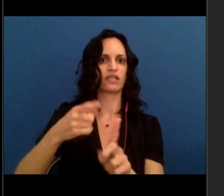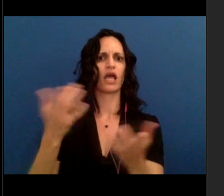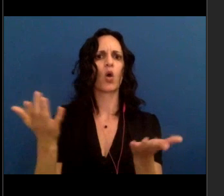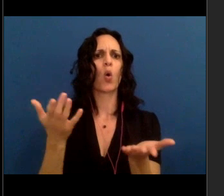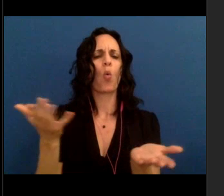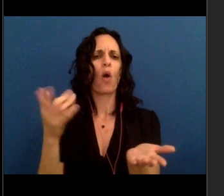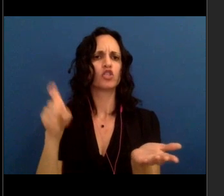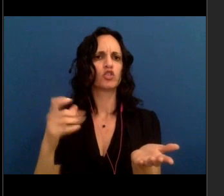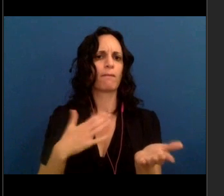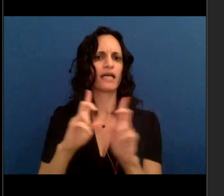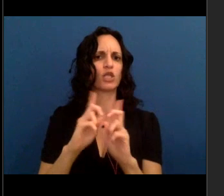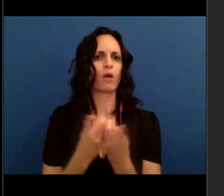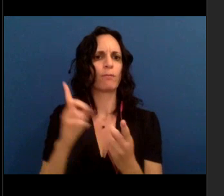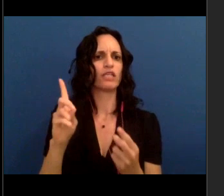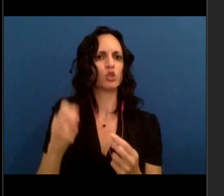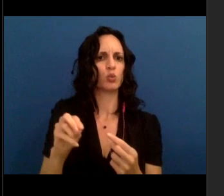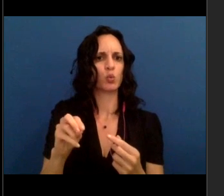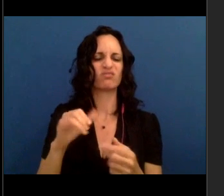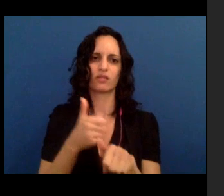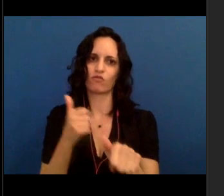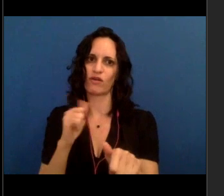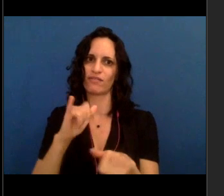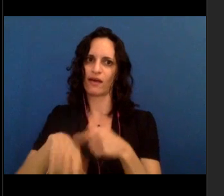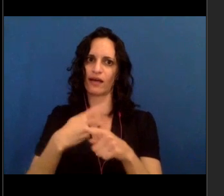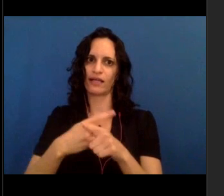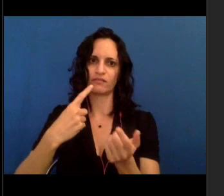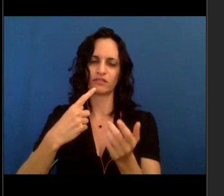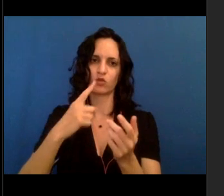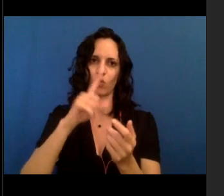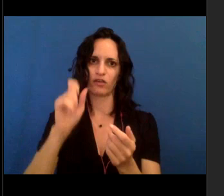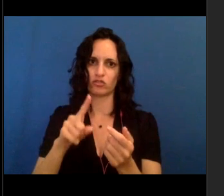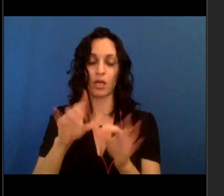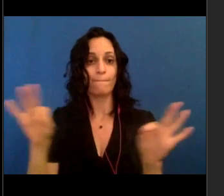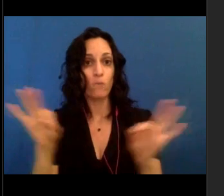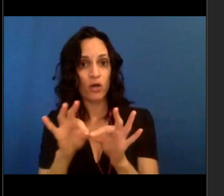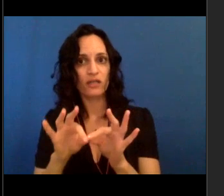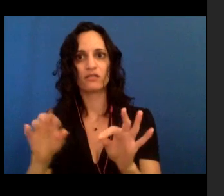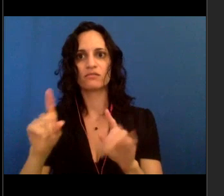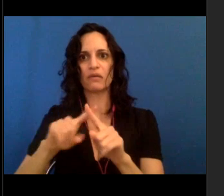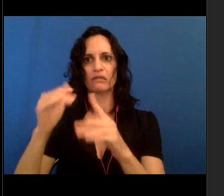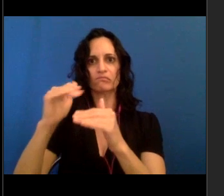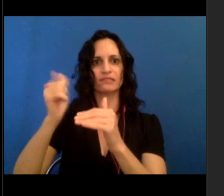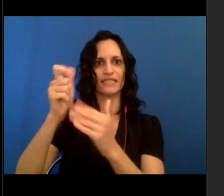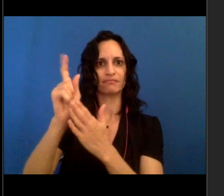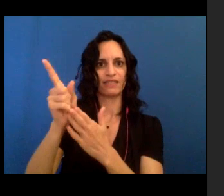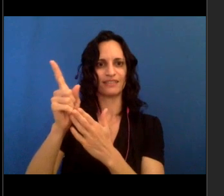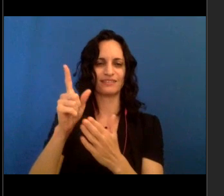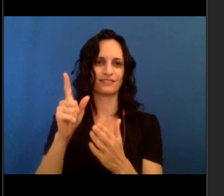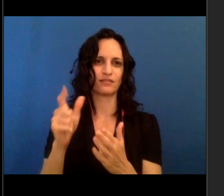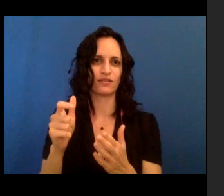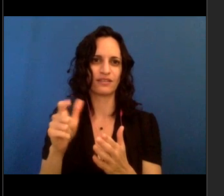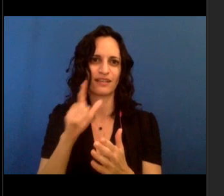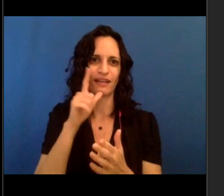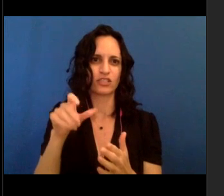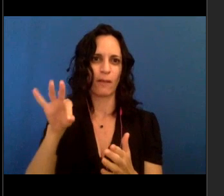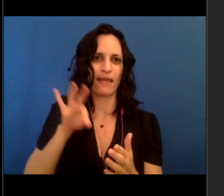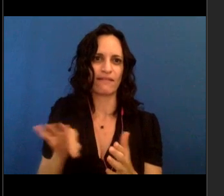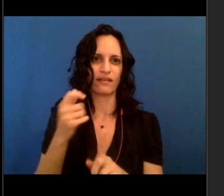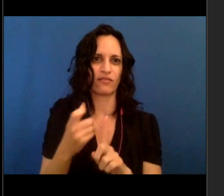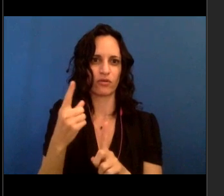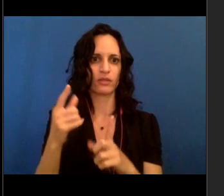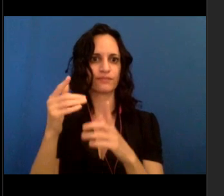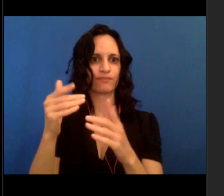of questions. Those are obviously important discussions to have, but in 10 minutes, it's not necessarily helpful to everyone. We pose lots